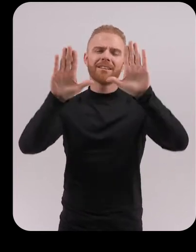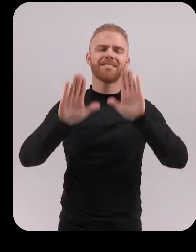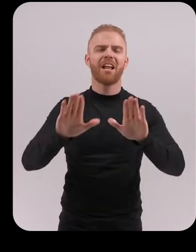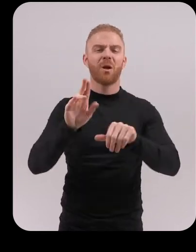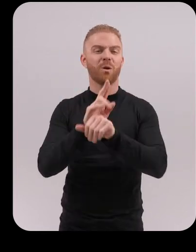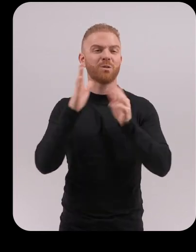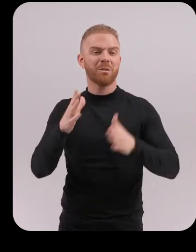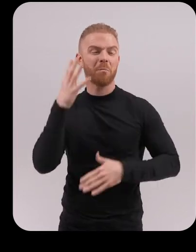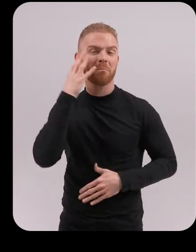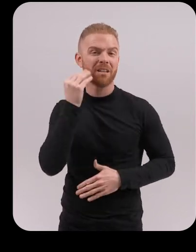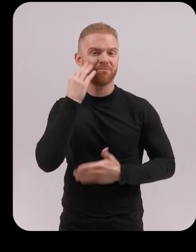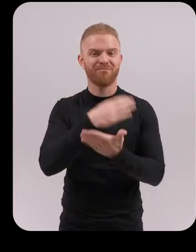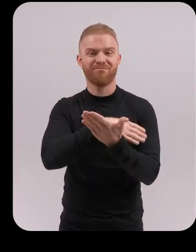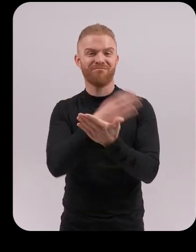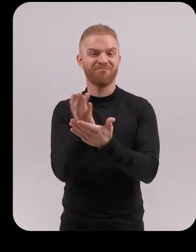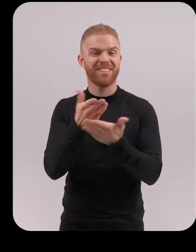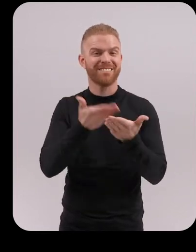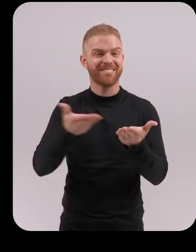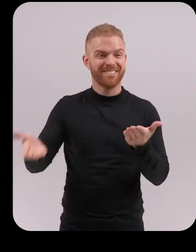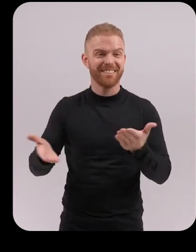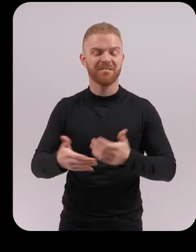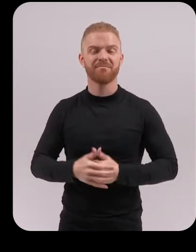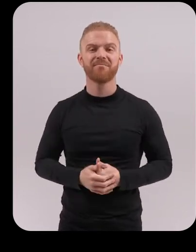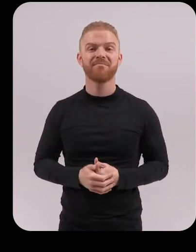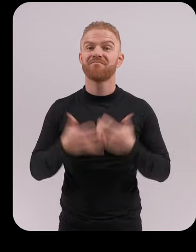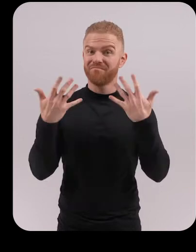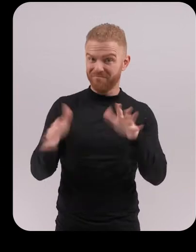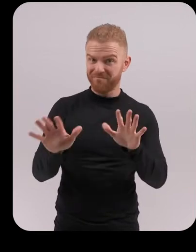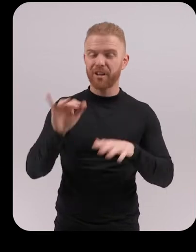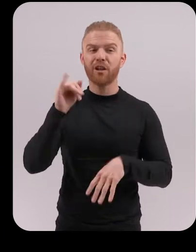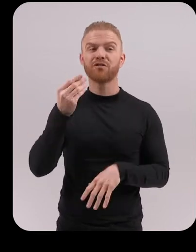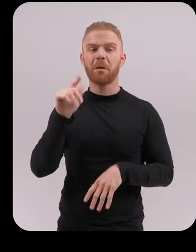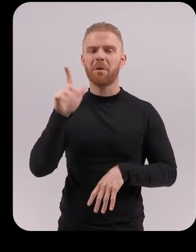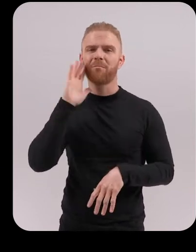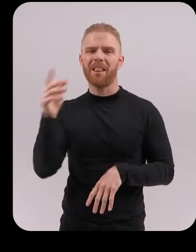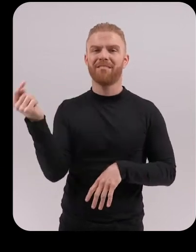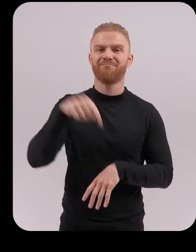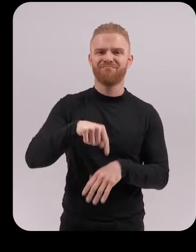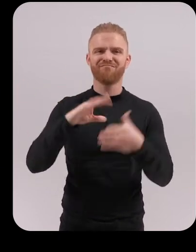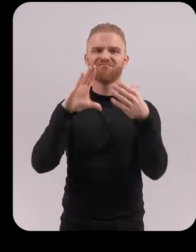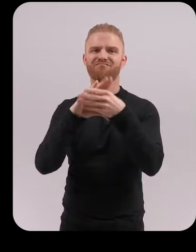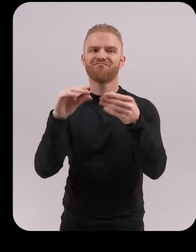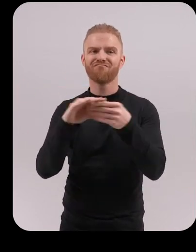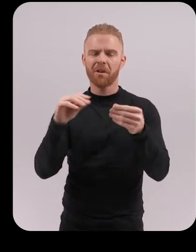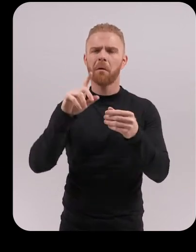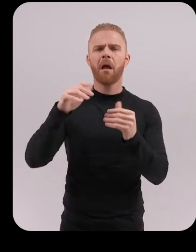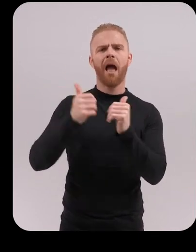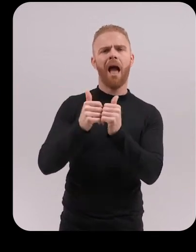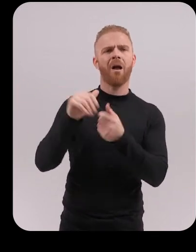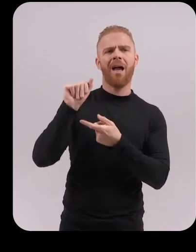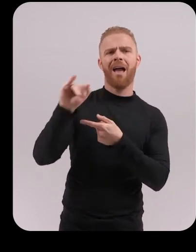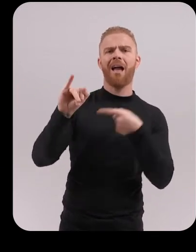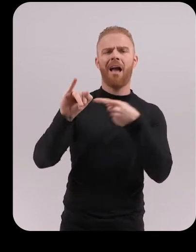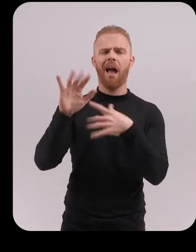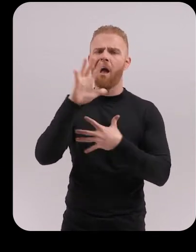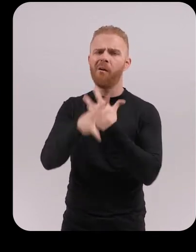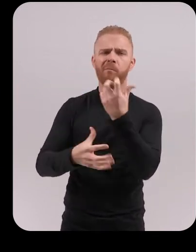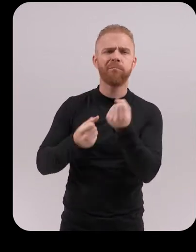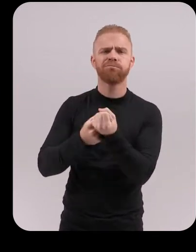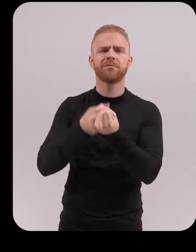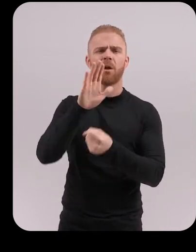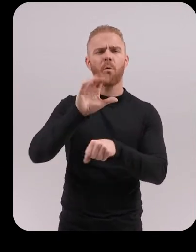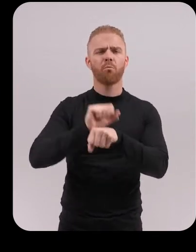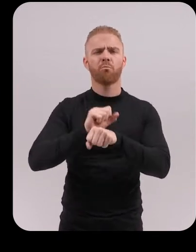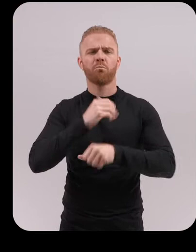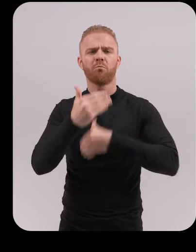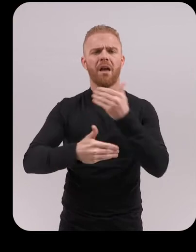excellent user experiences across devices. Then, Jamal will join us to share more about how AI can